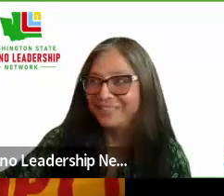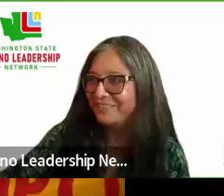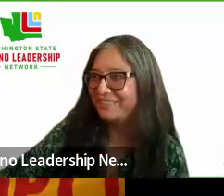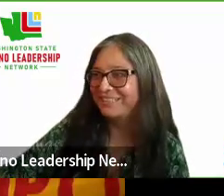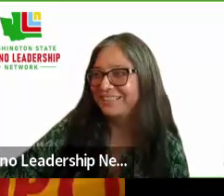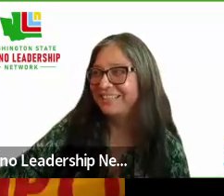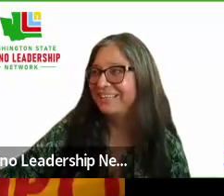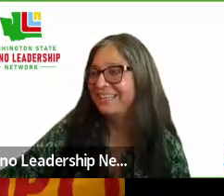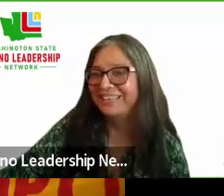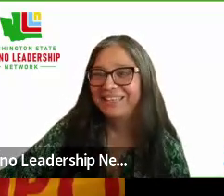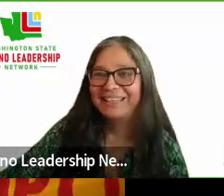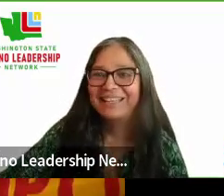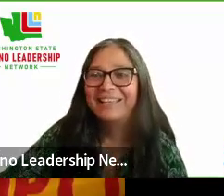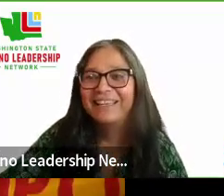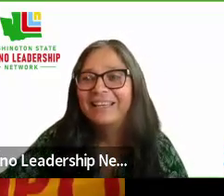90s.